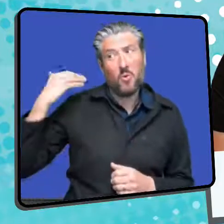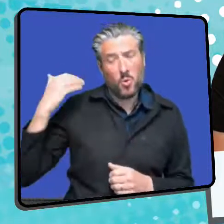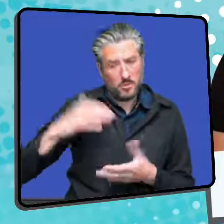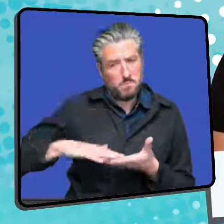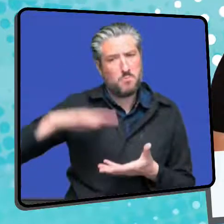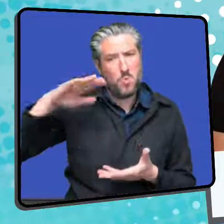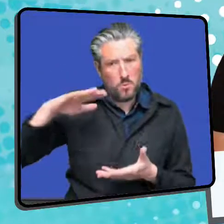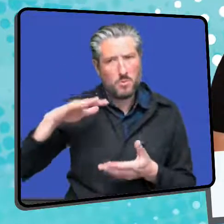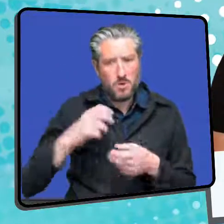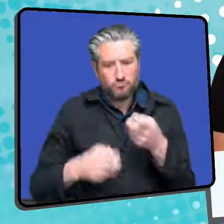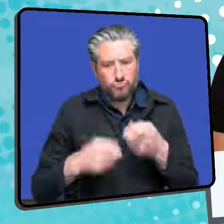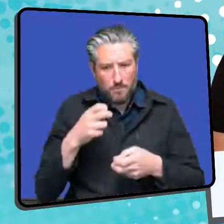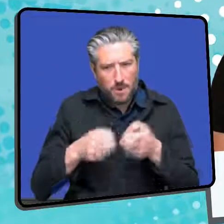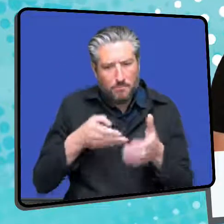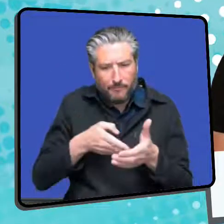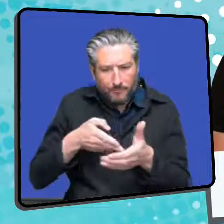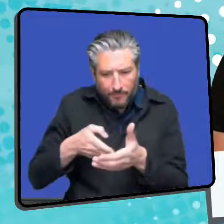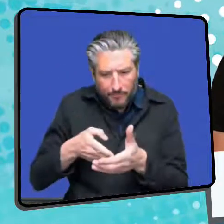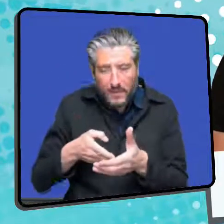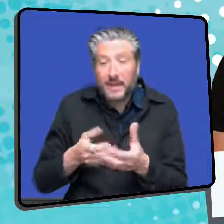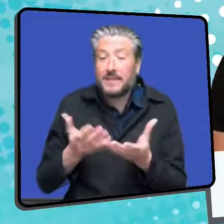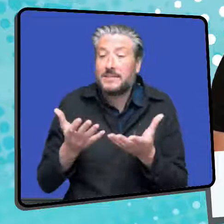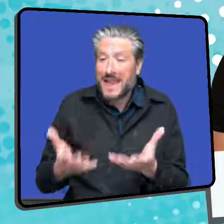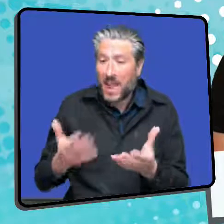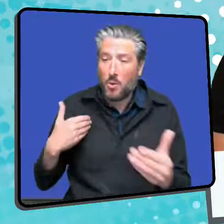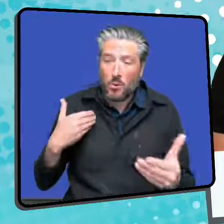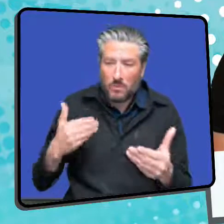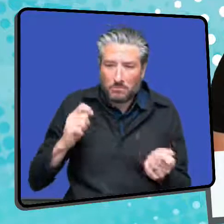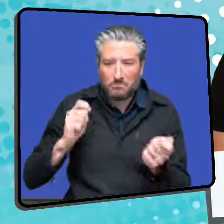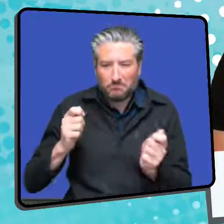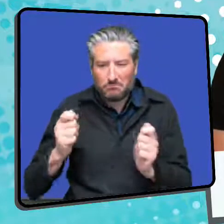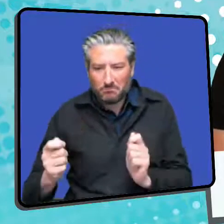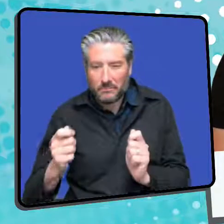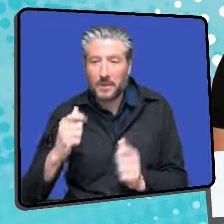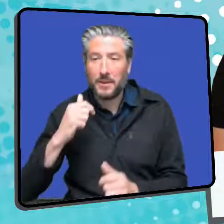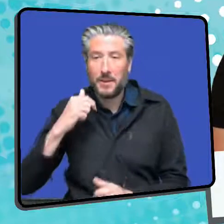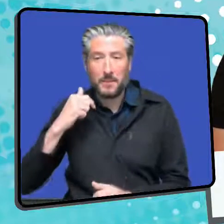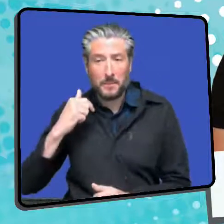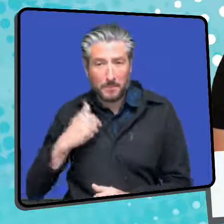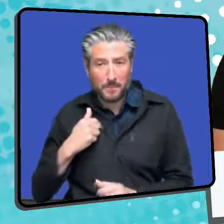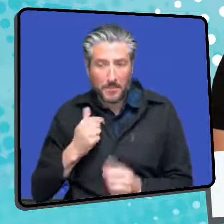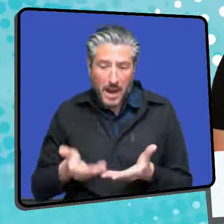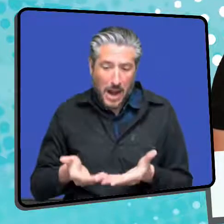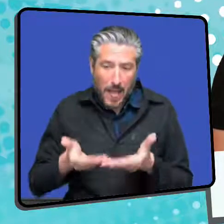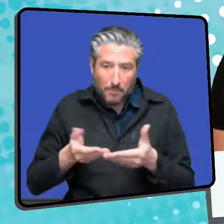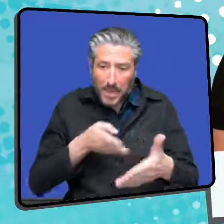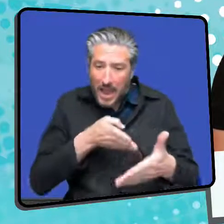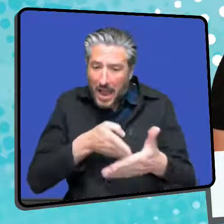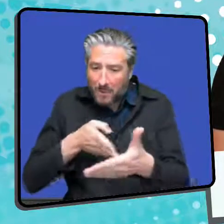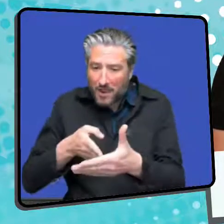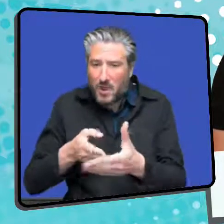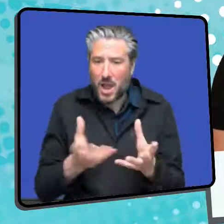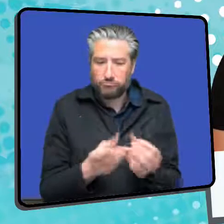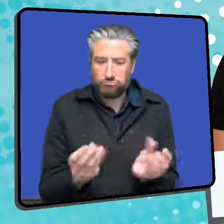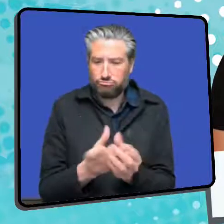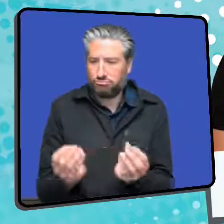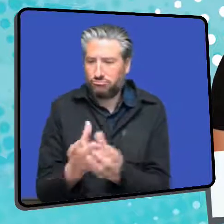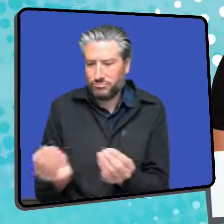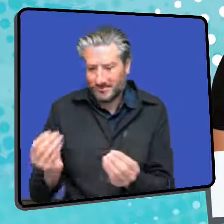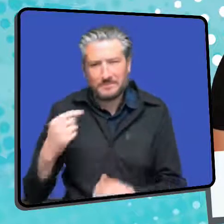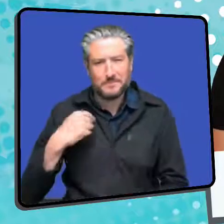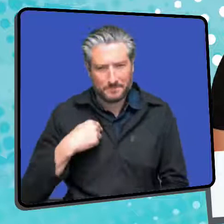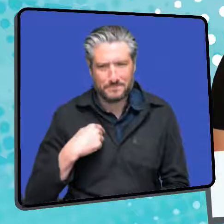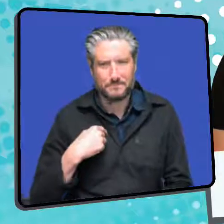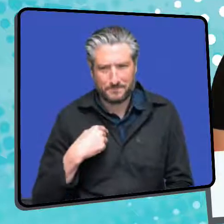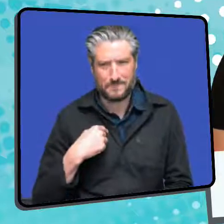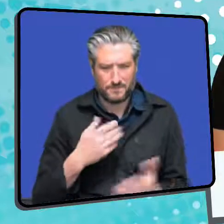team at Multiverse, is to try to like remove those boundaries for other people, because like for like a